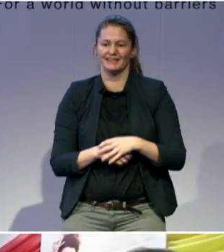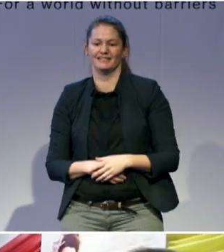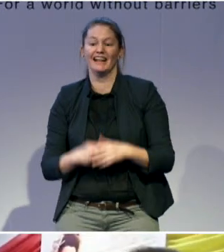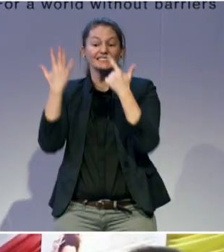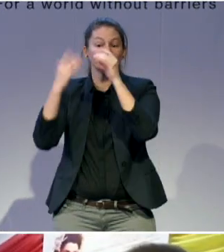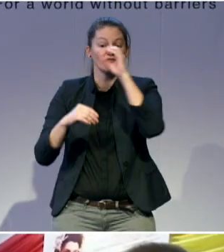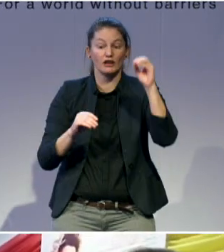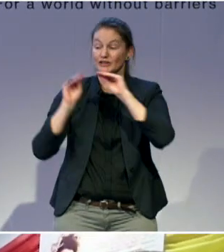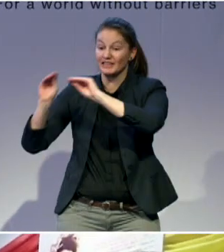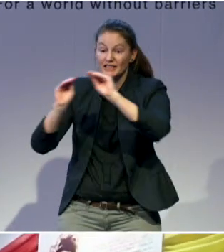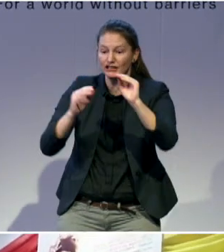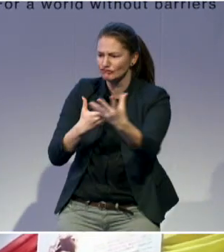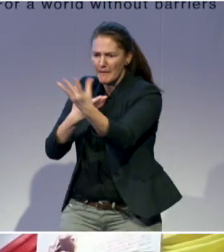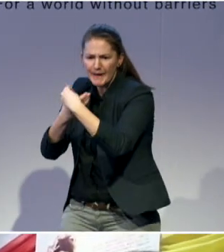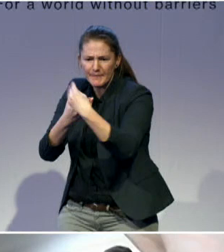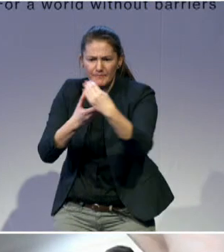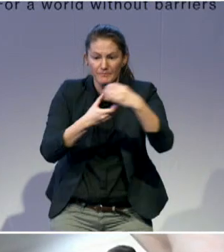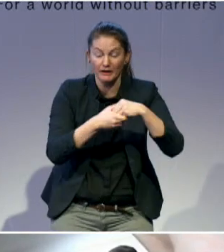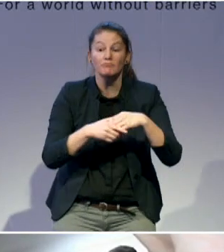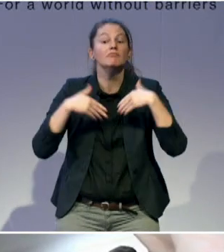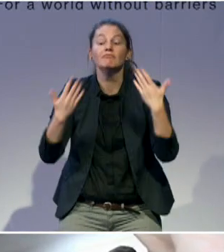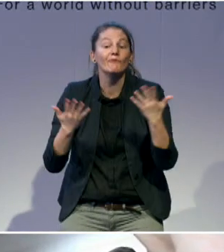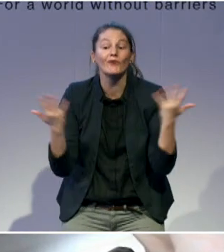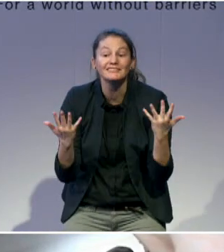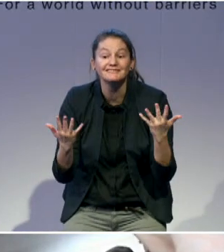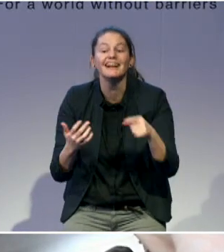and improved accessibility.